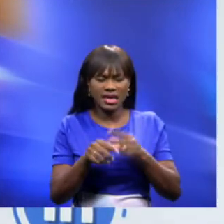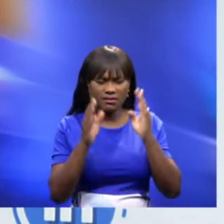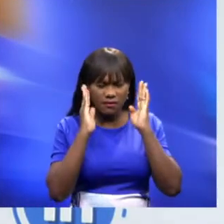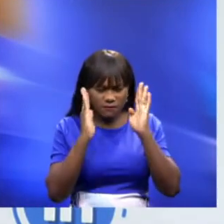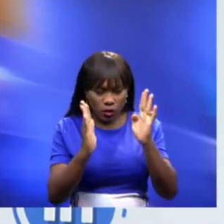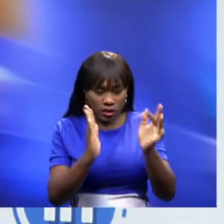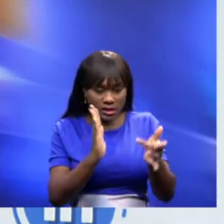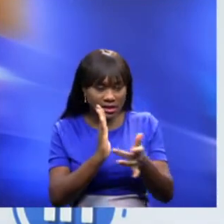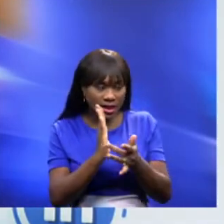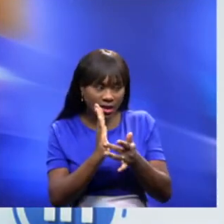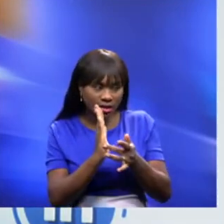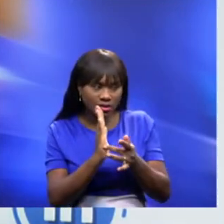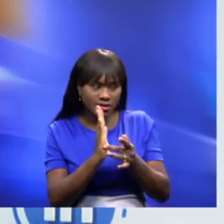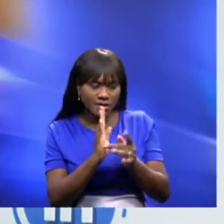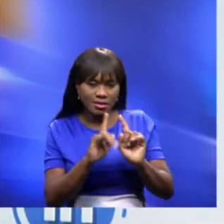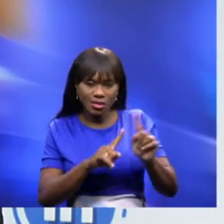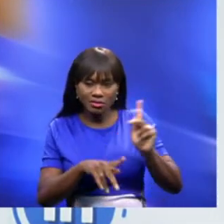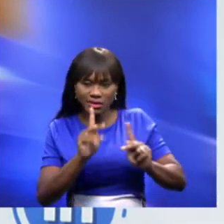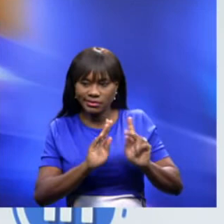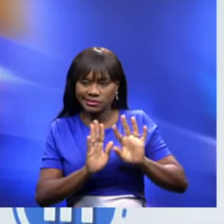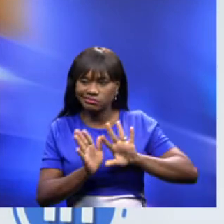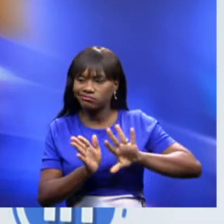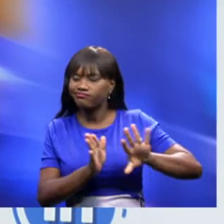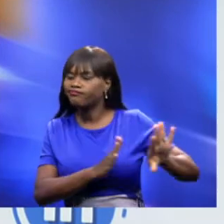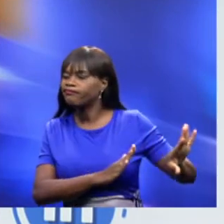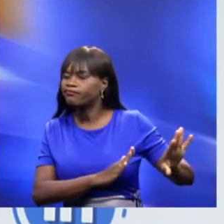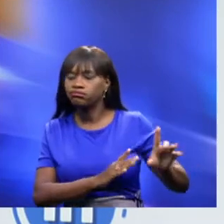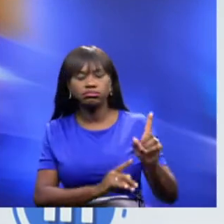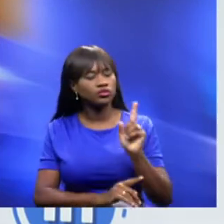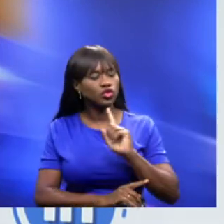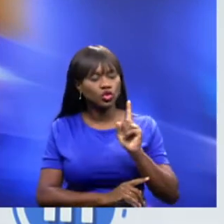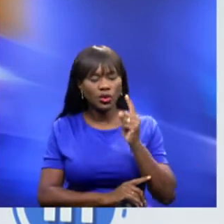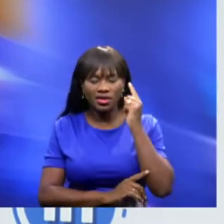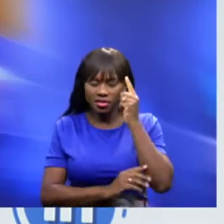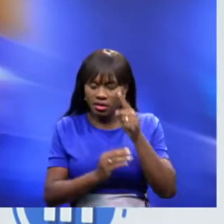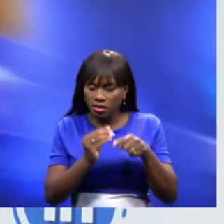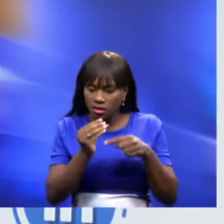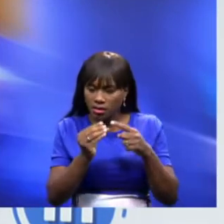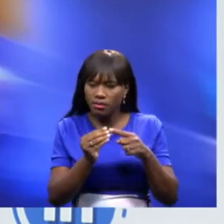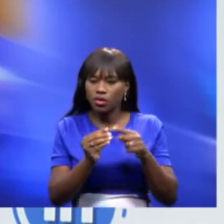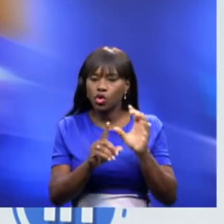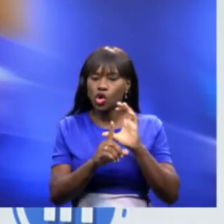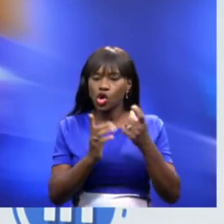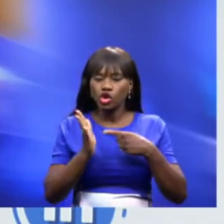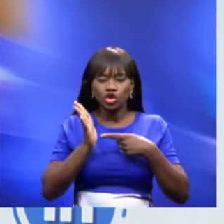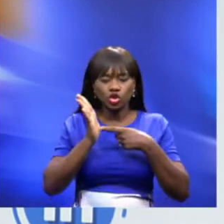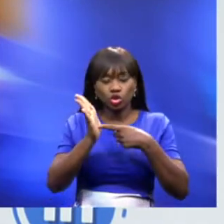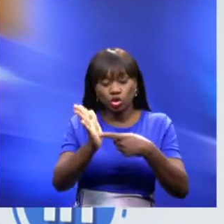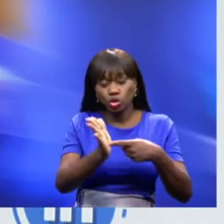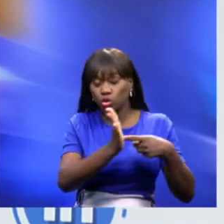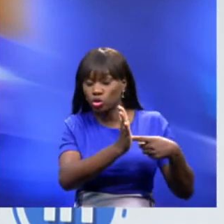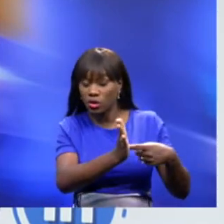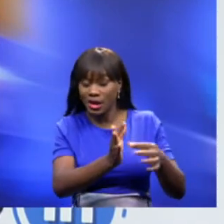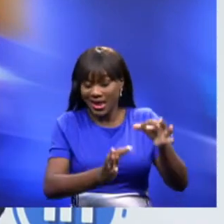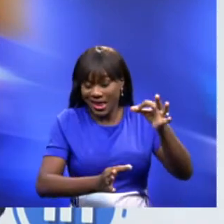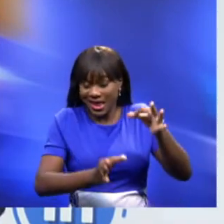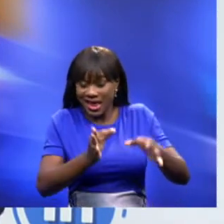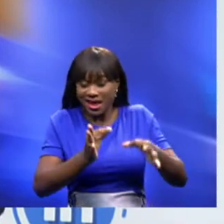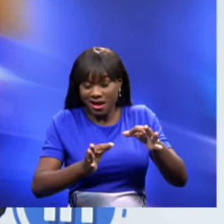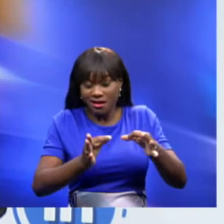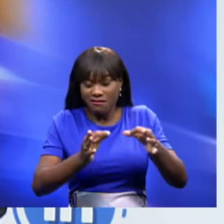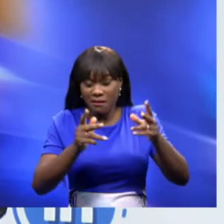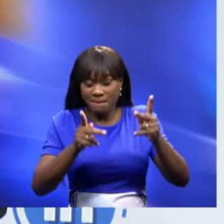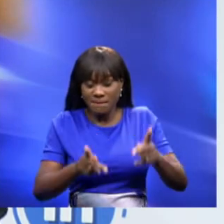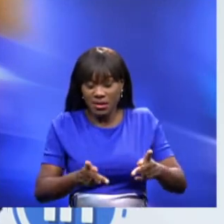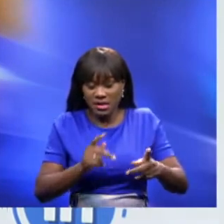word up, everybody closes in. Yeah. But when you take it from a cultural standpoint and showing this could affect this could affect, you